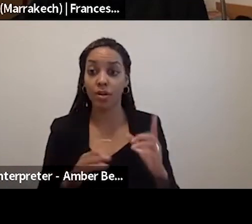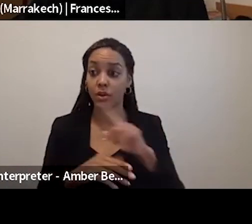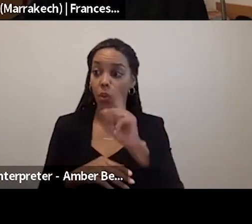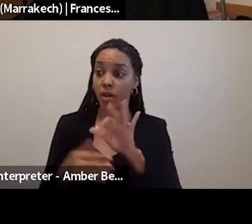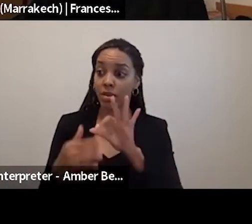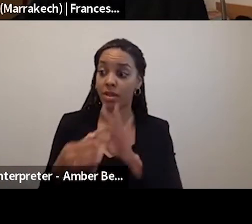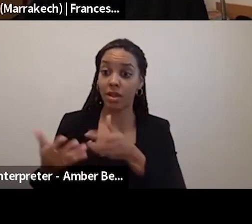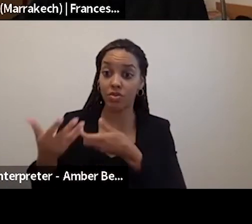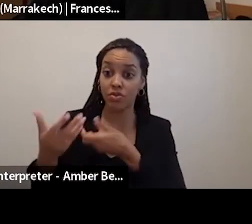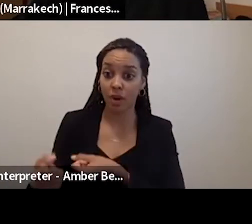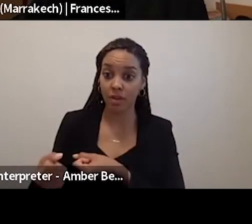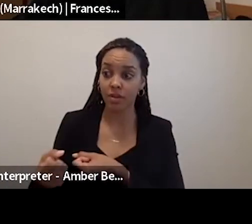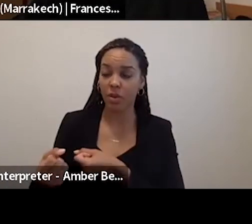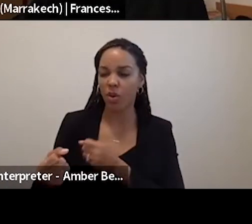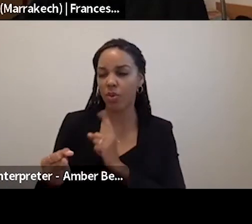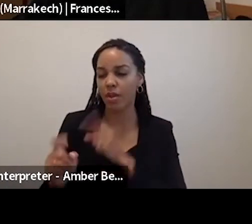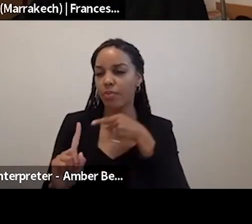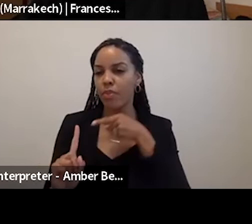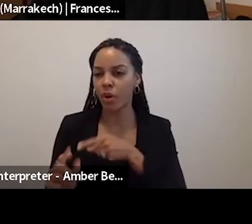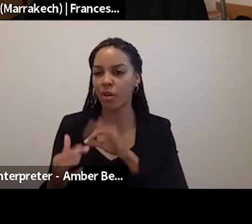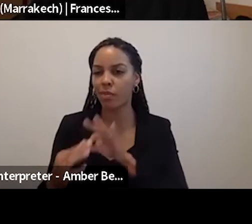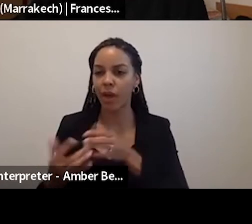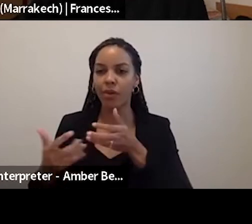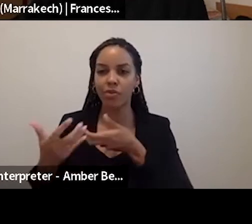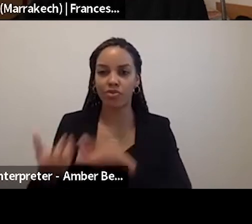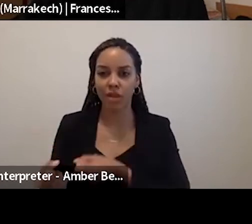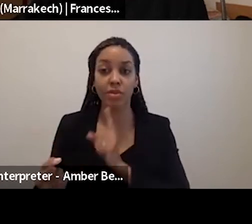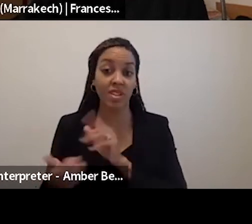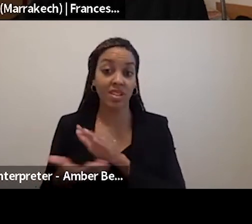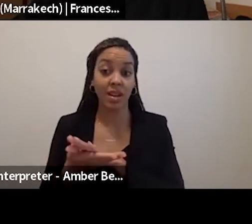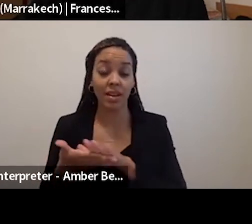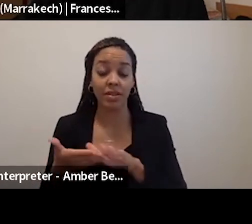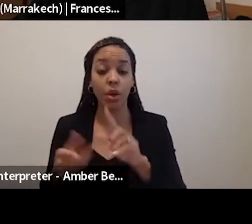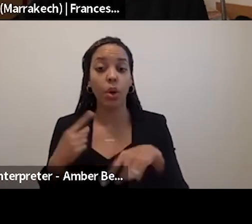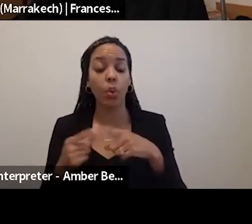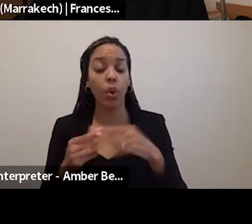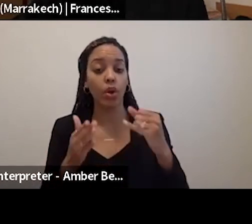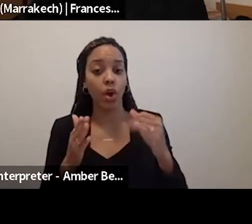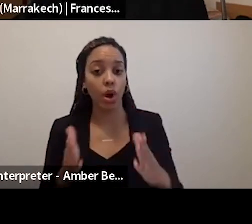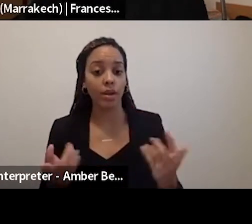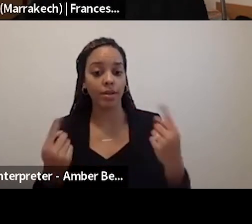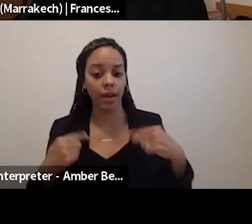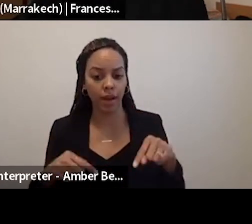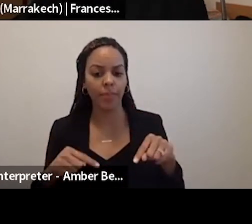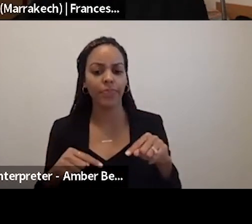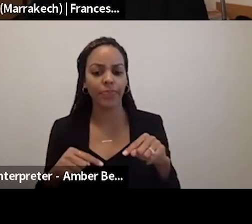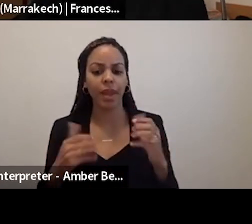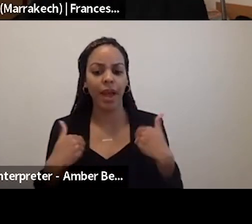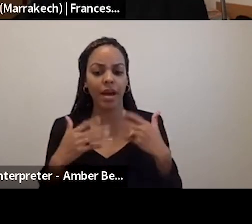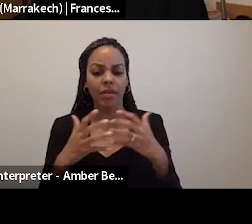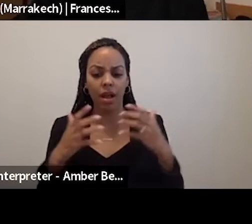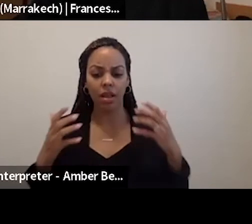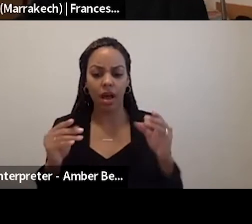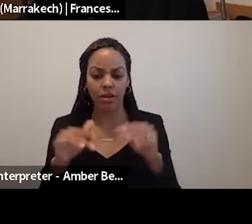about trust is a really nice one, that I think when artists come in, there's a lot of space for